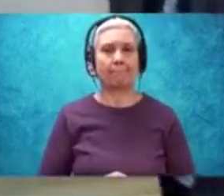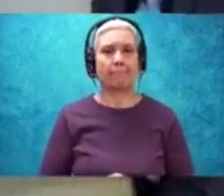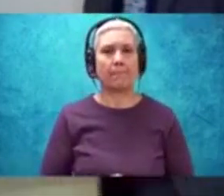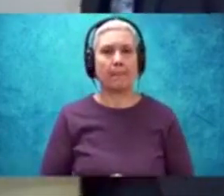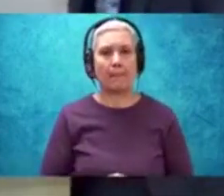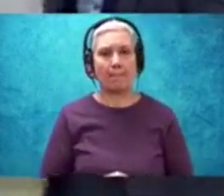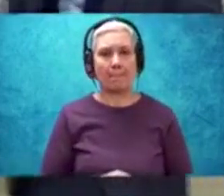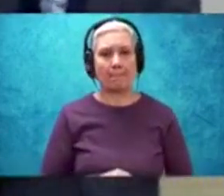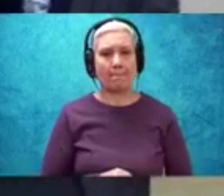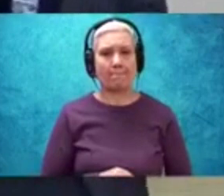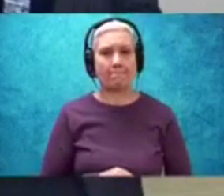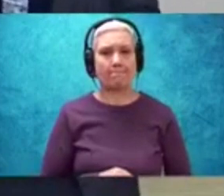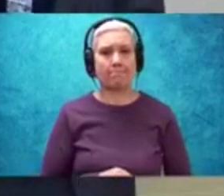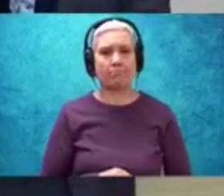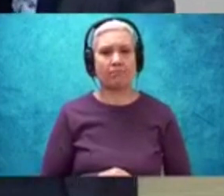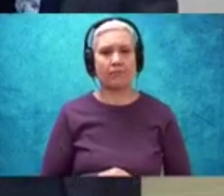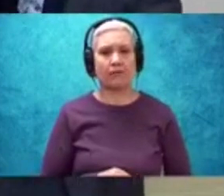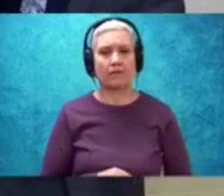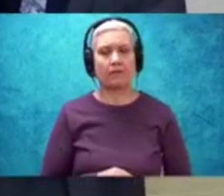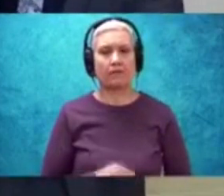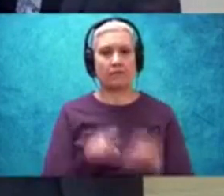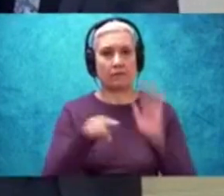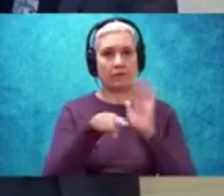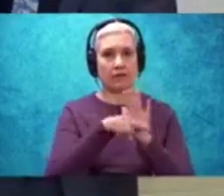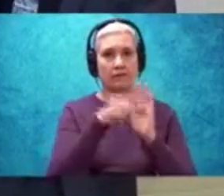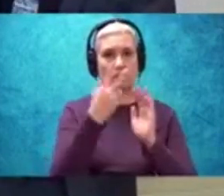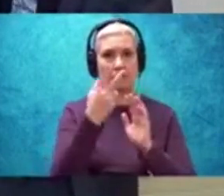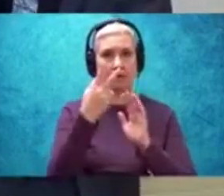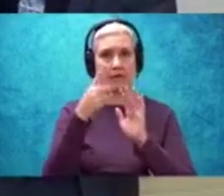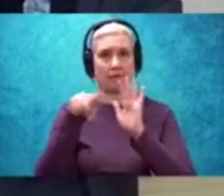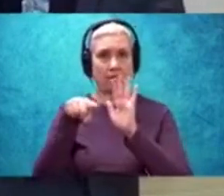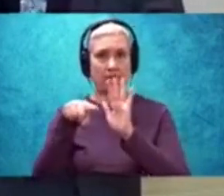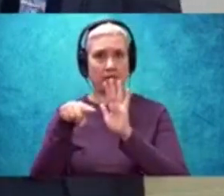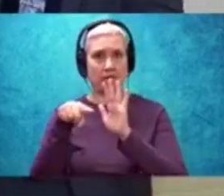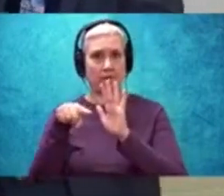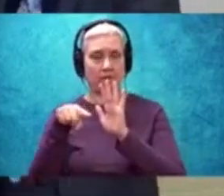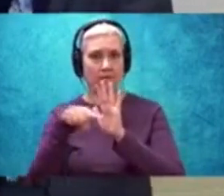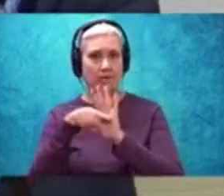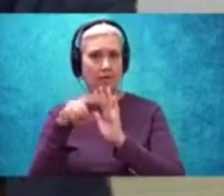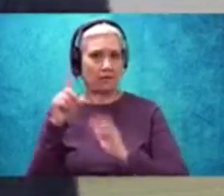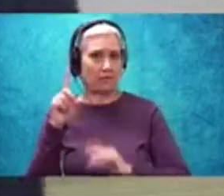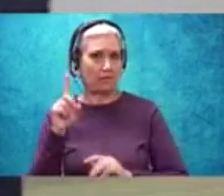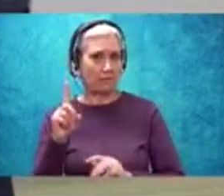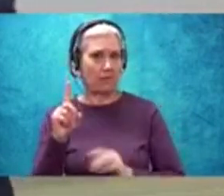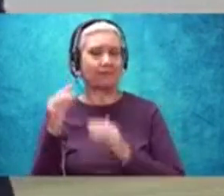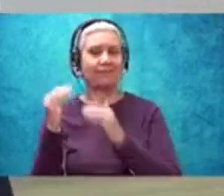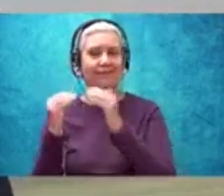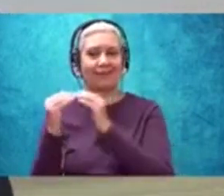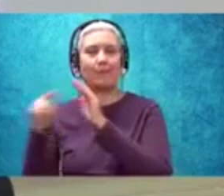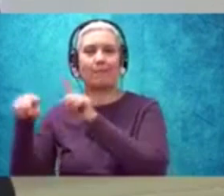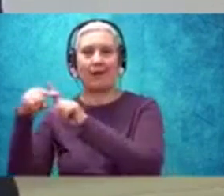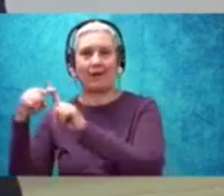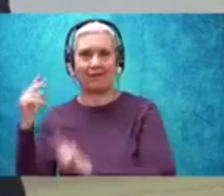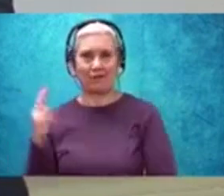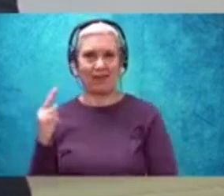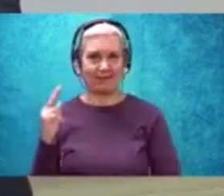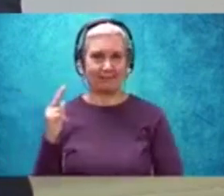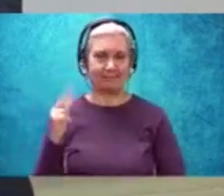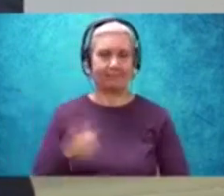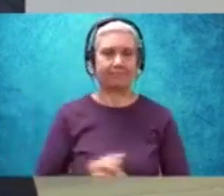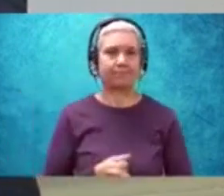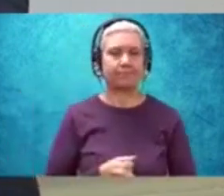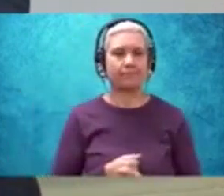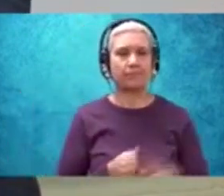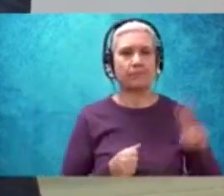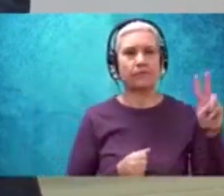And so when we look at this, negative 3 times negative 1 gives us a positive 3, and everything else still works out. So now we've got these two expressions, 2x